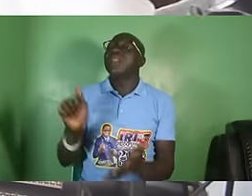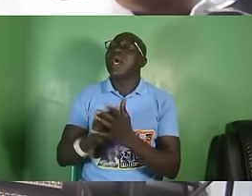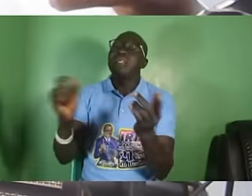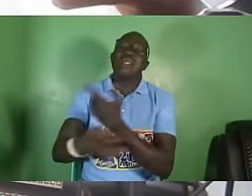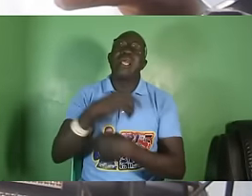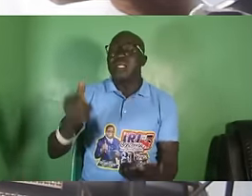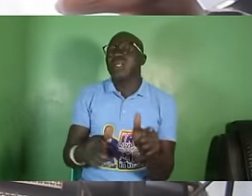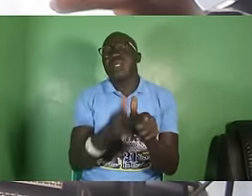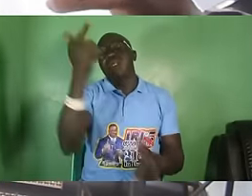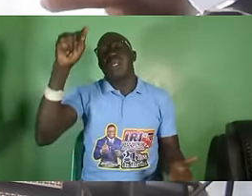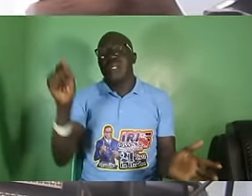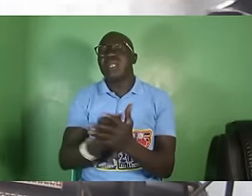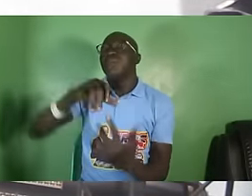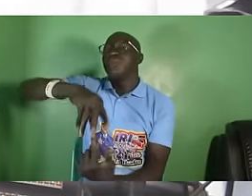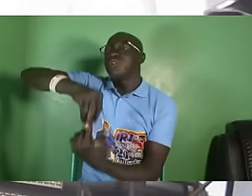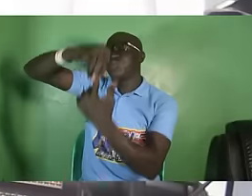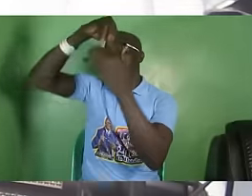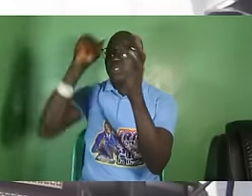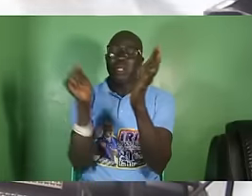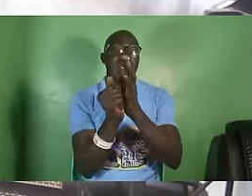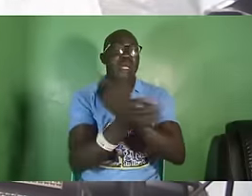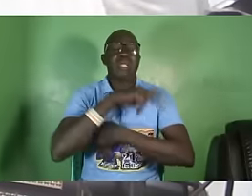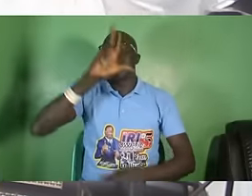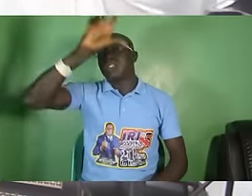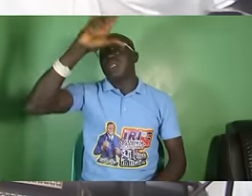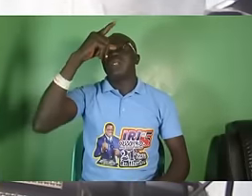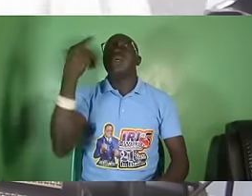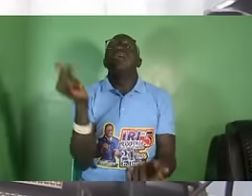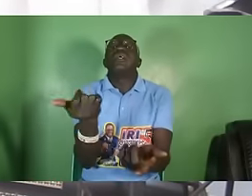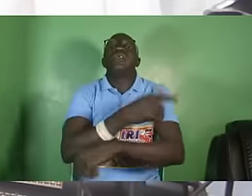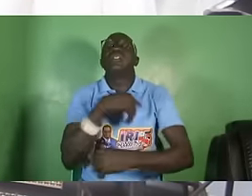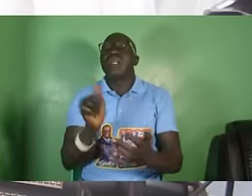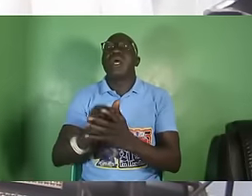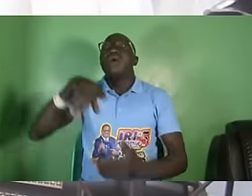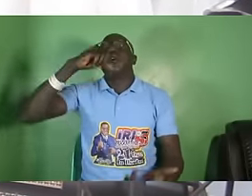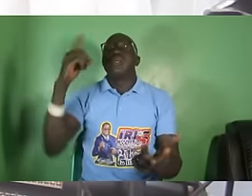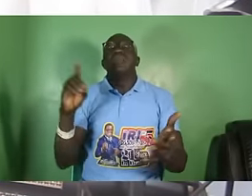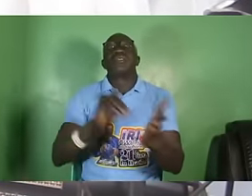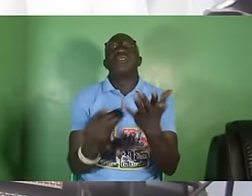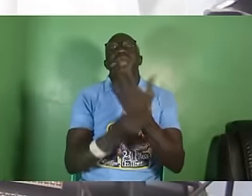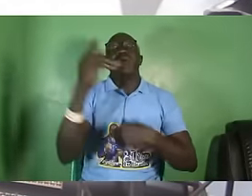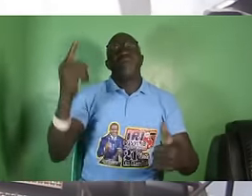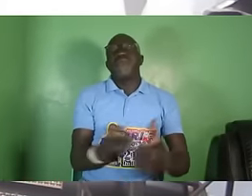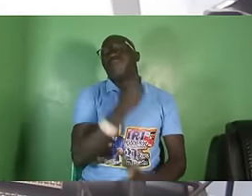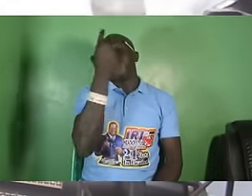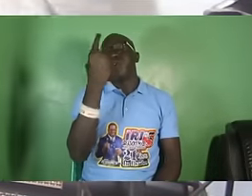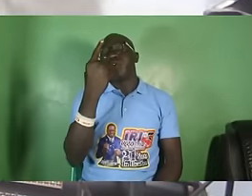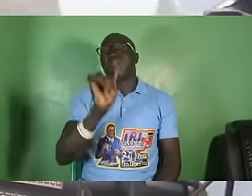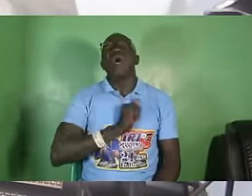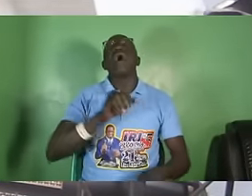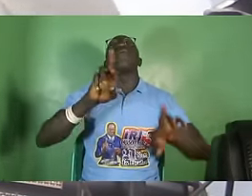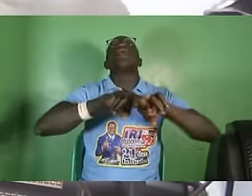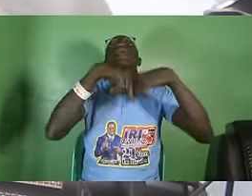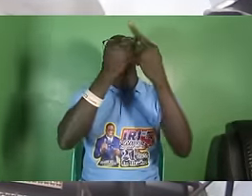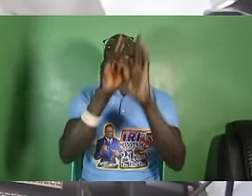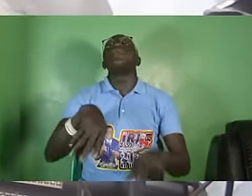go, go, go, go, go, go, go, go, go, go, go, go, go, go, go, go, go, go, go, go, go, go,